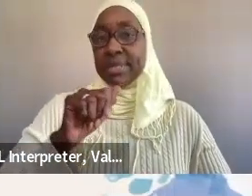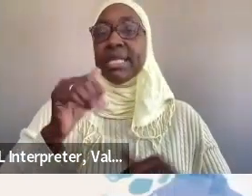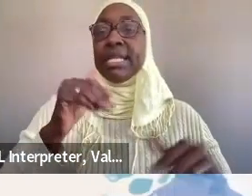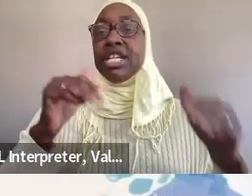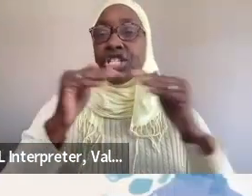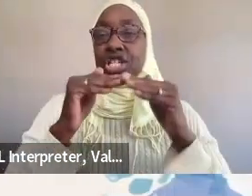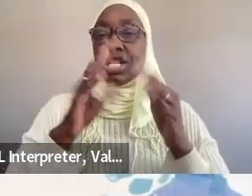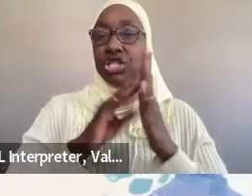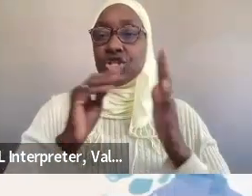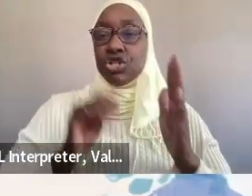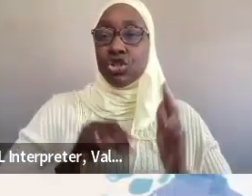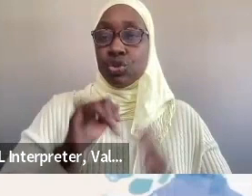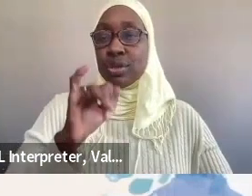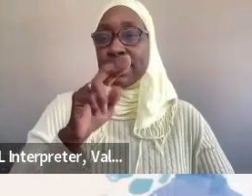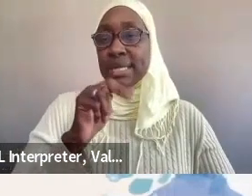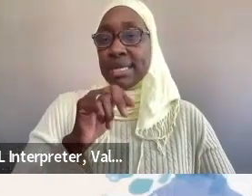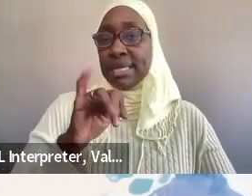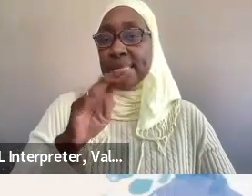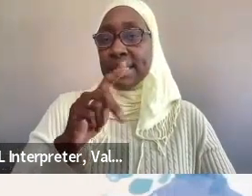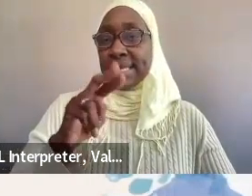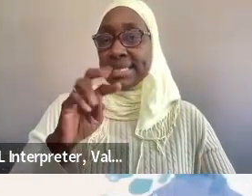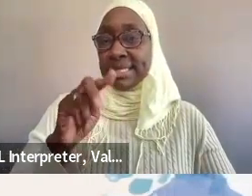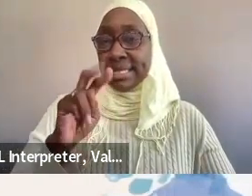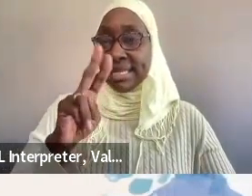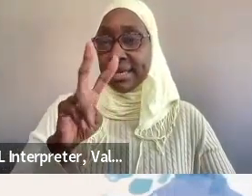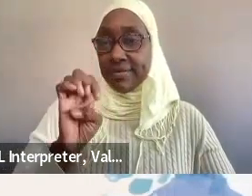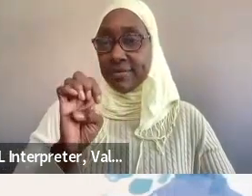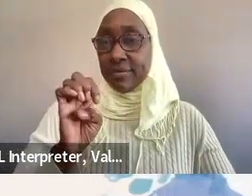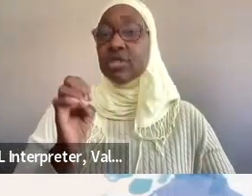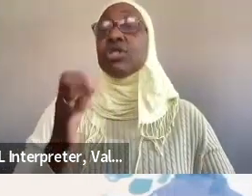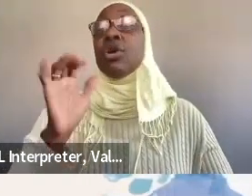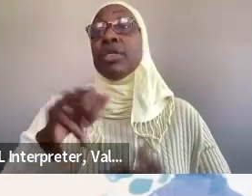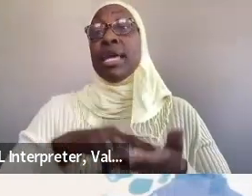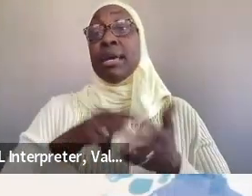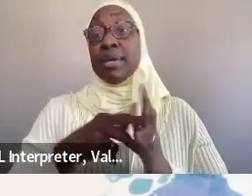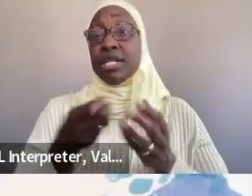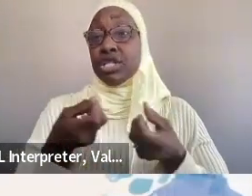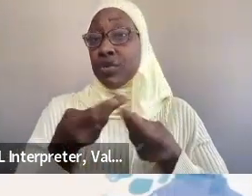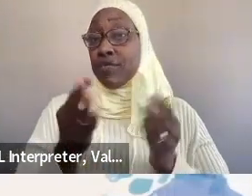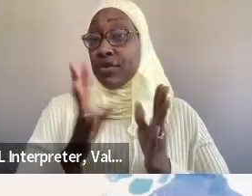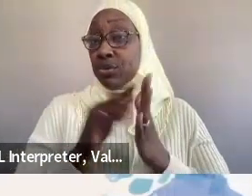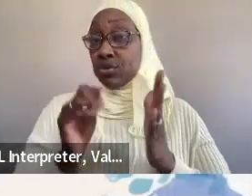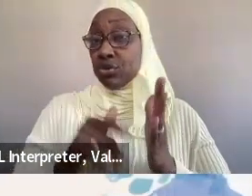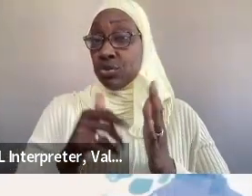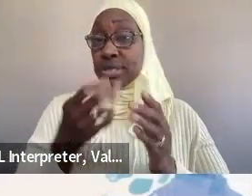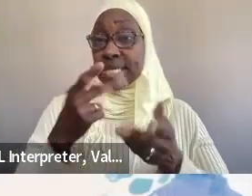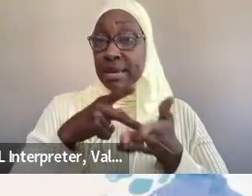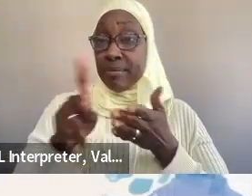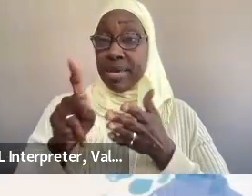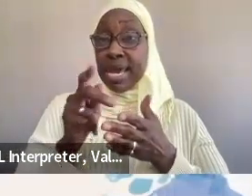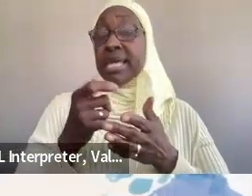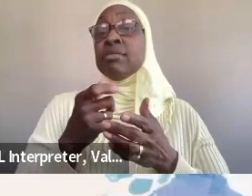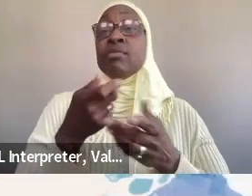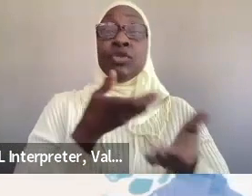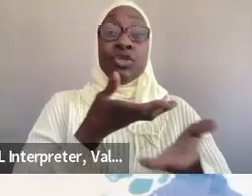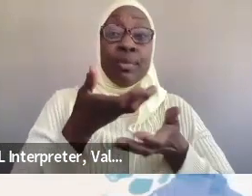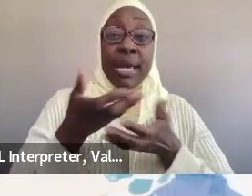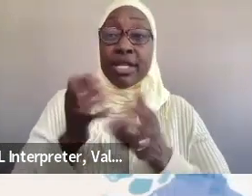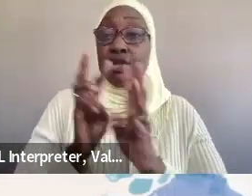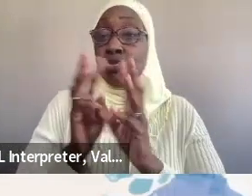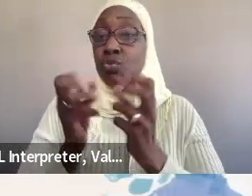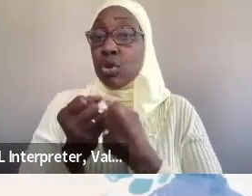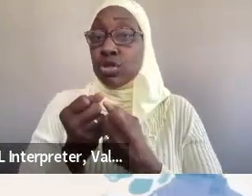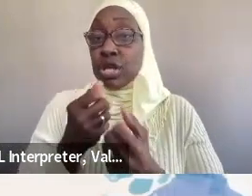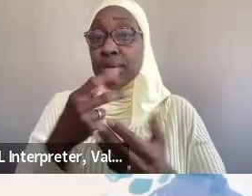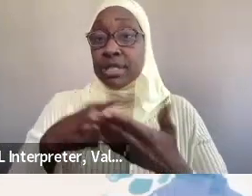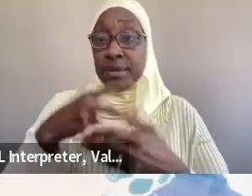who are able to get paid to run workshops and educational programs for students with disability. So it sounds like similar